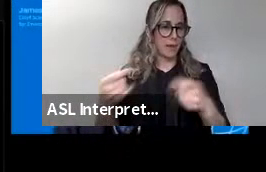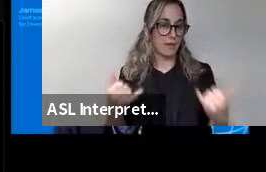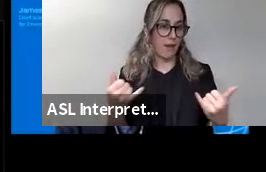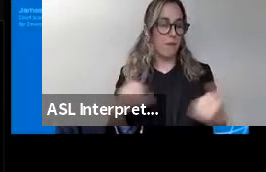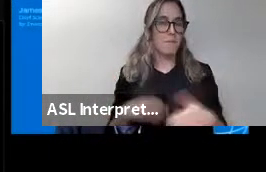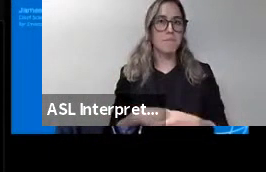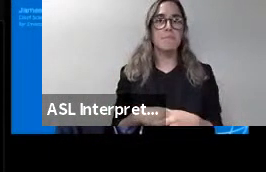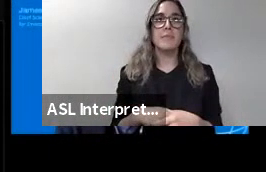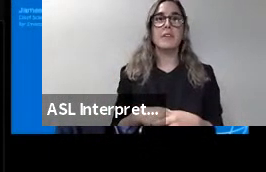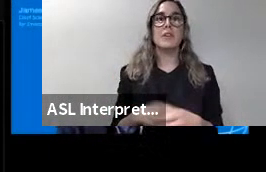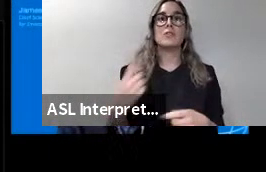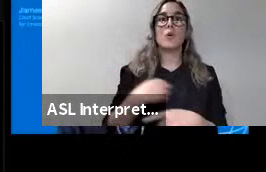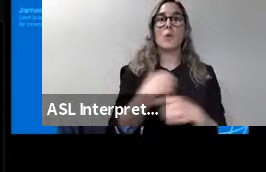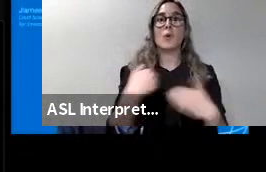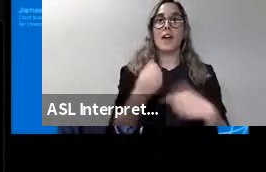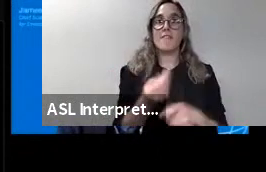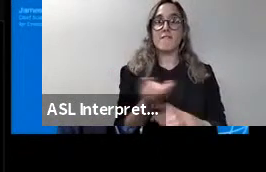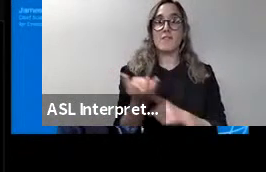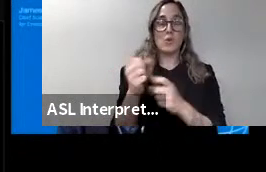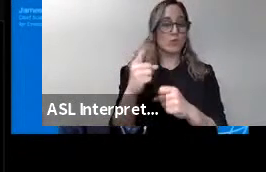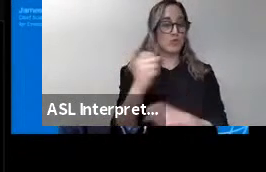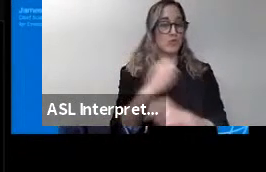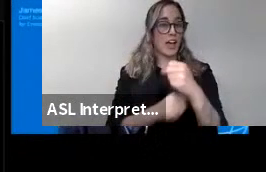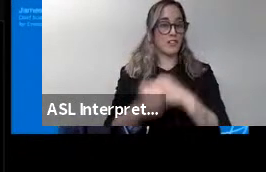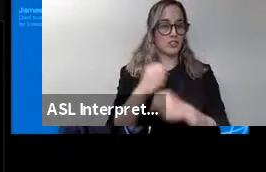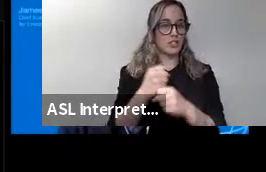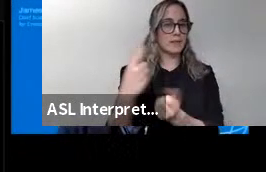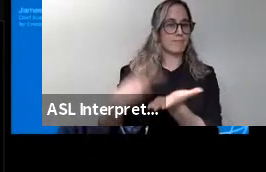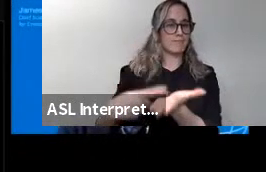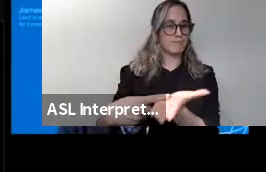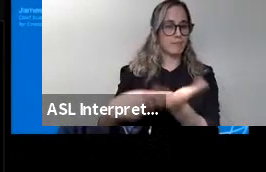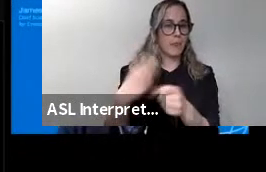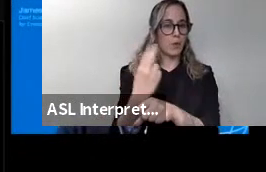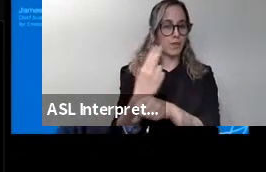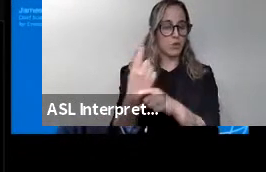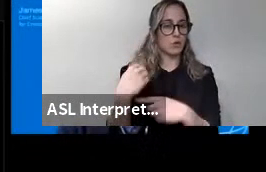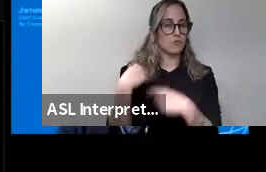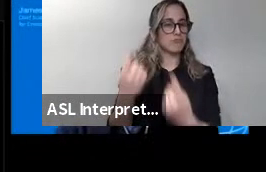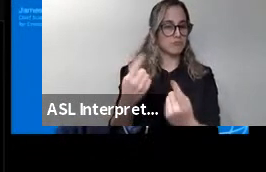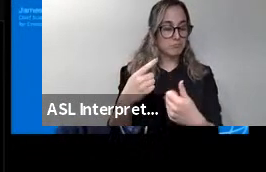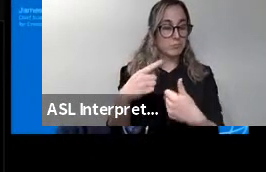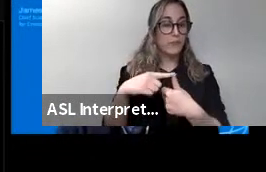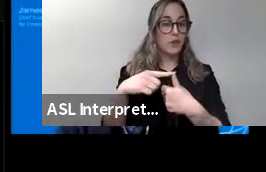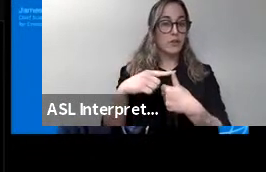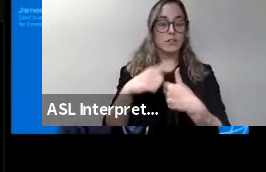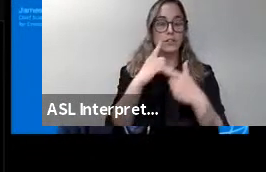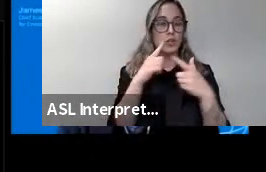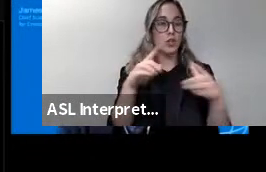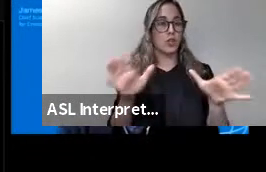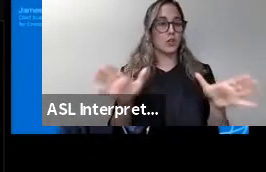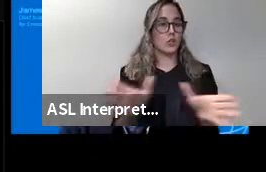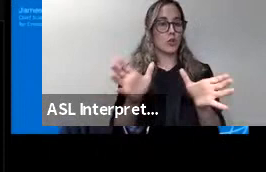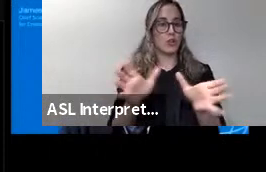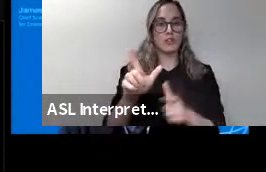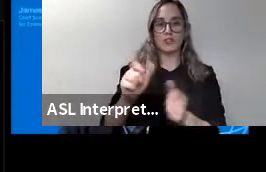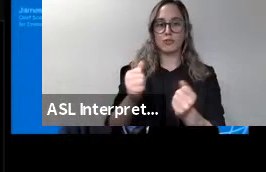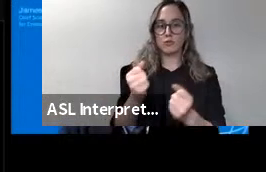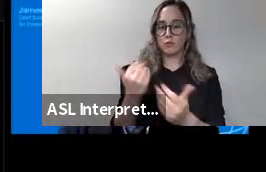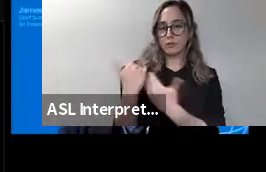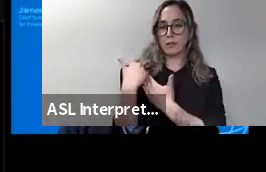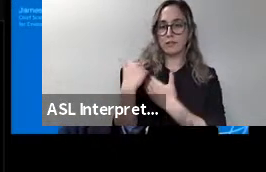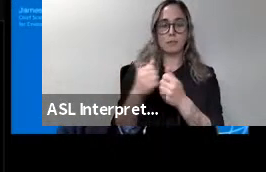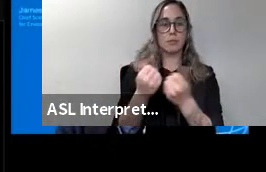have a couple of strategies that we use. First is to encourage responsible land use planning in